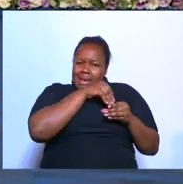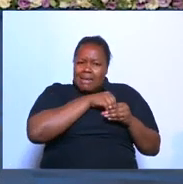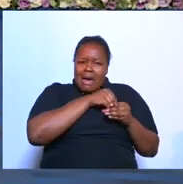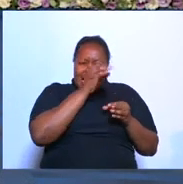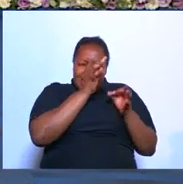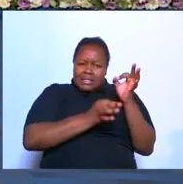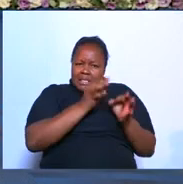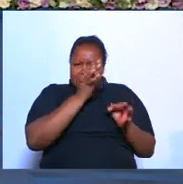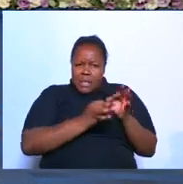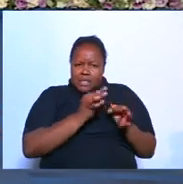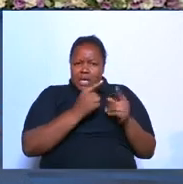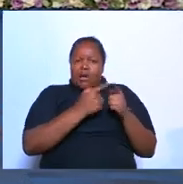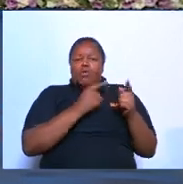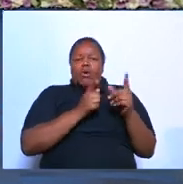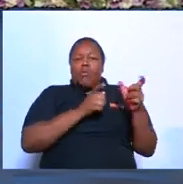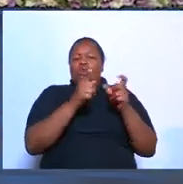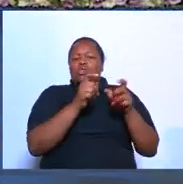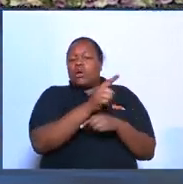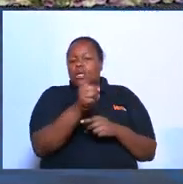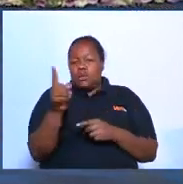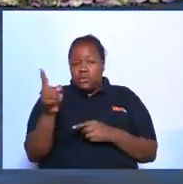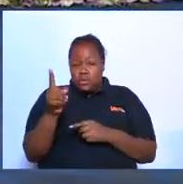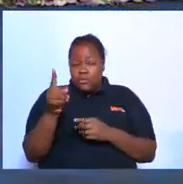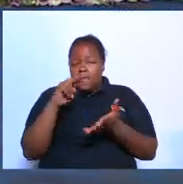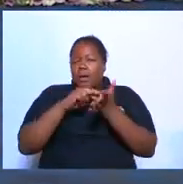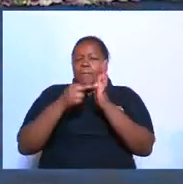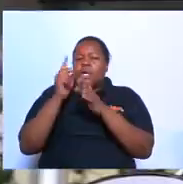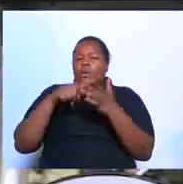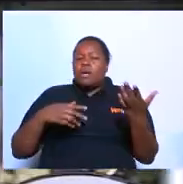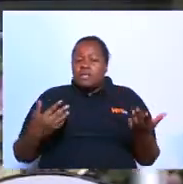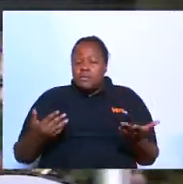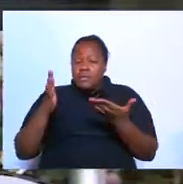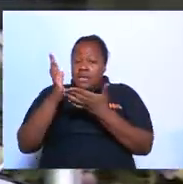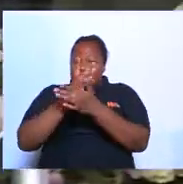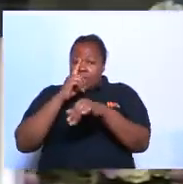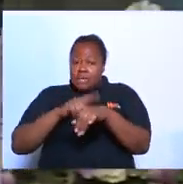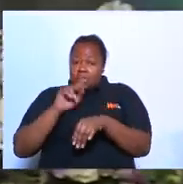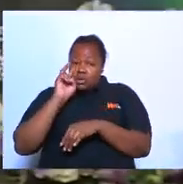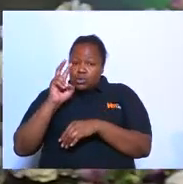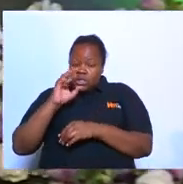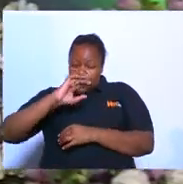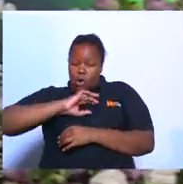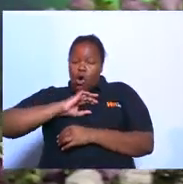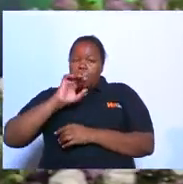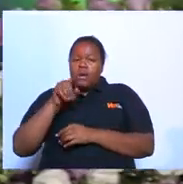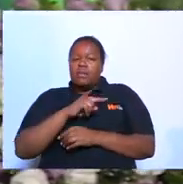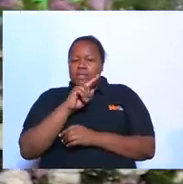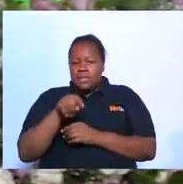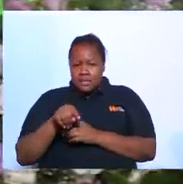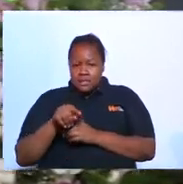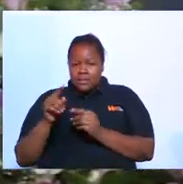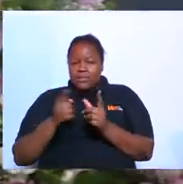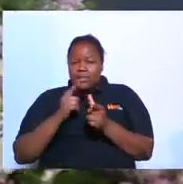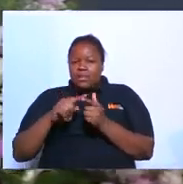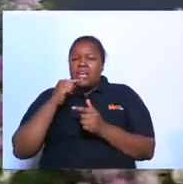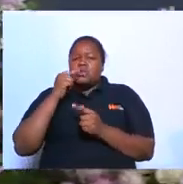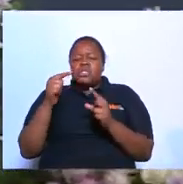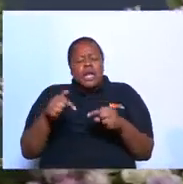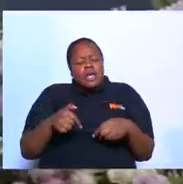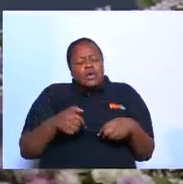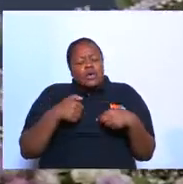from taking over what does it mean there is a time you see your own mistakes and you tell